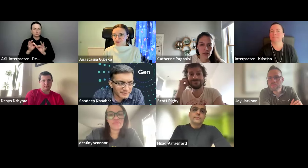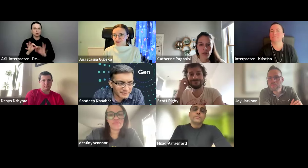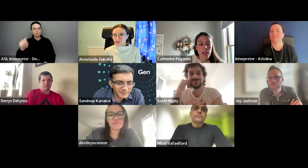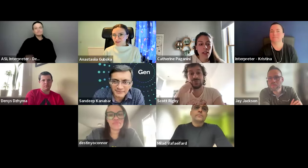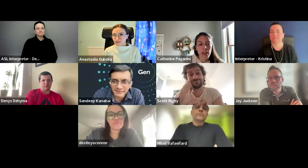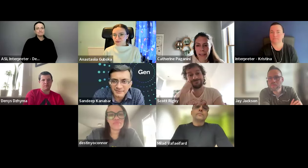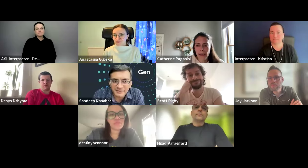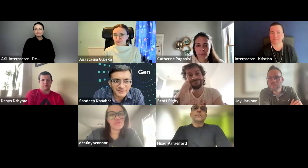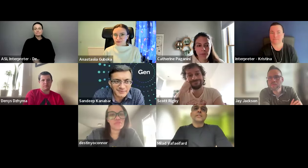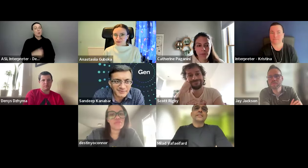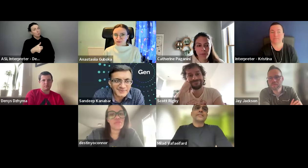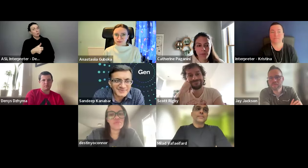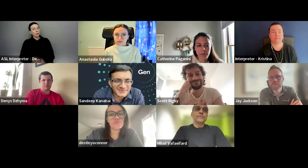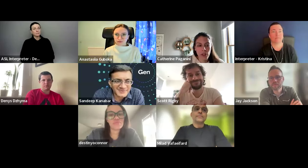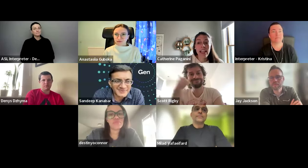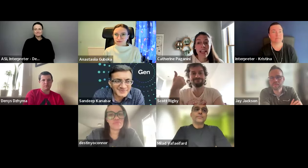Yeah. Cool.